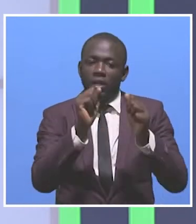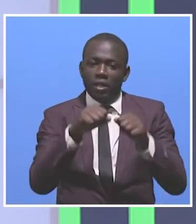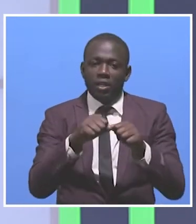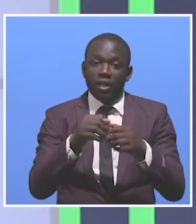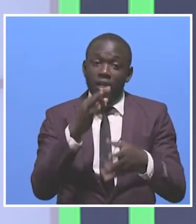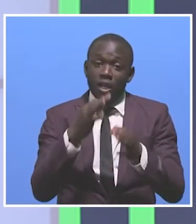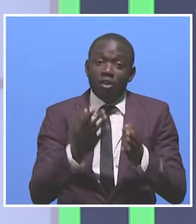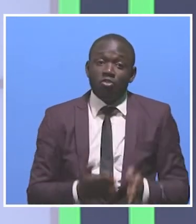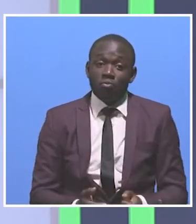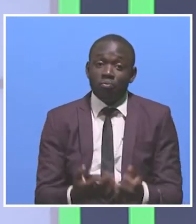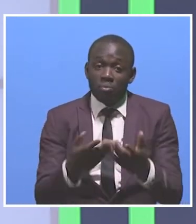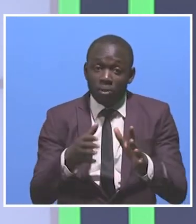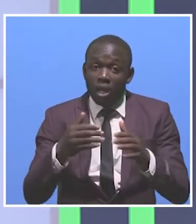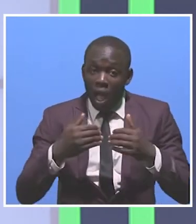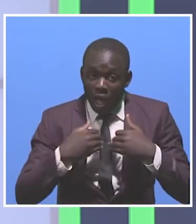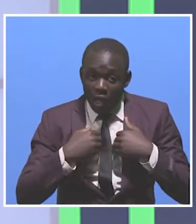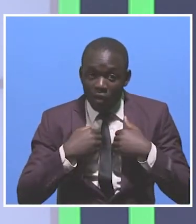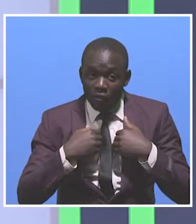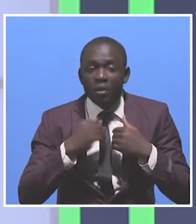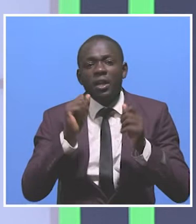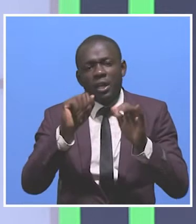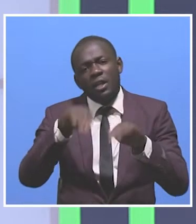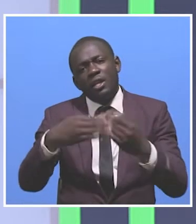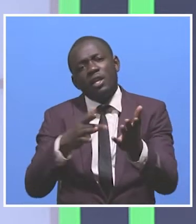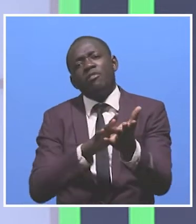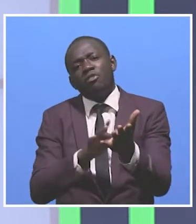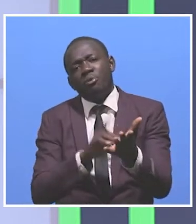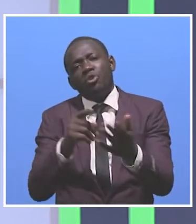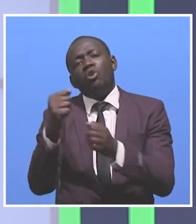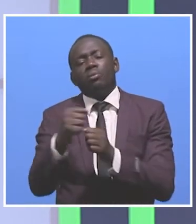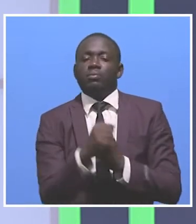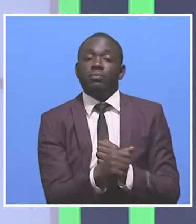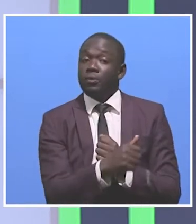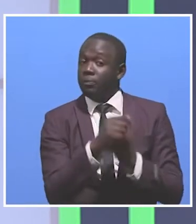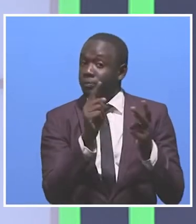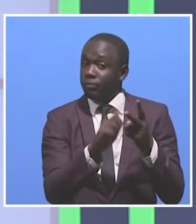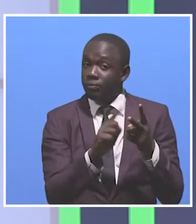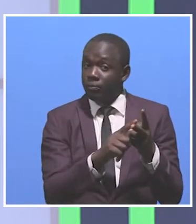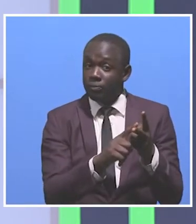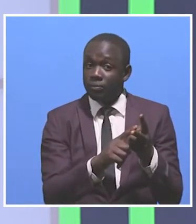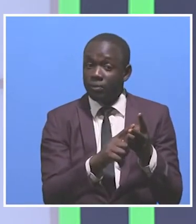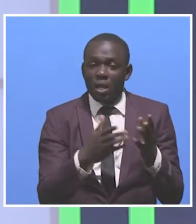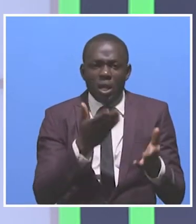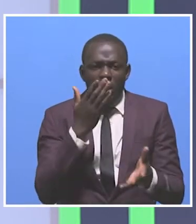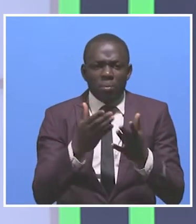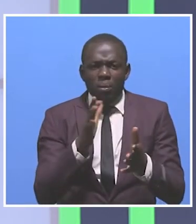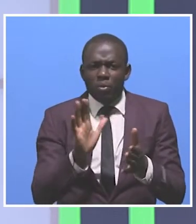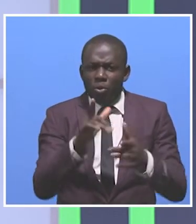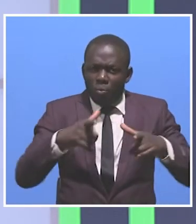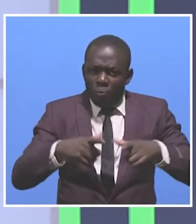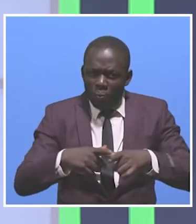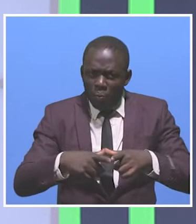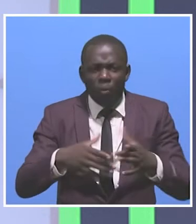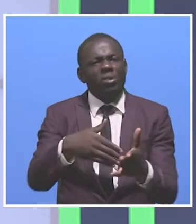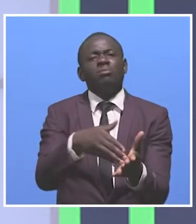given. Number 2, there are also other miscarriages that as a result of a weak cervix. So you find when we are about